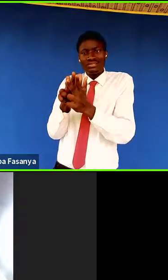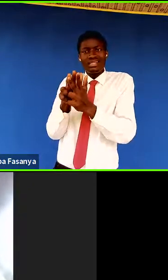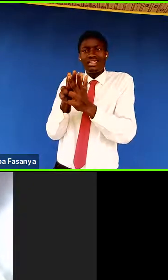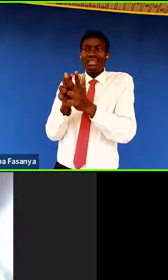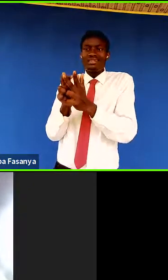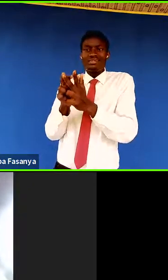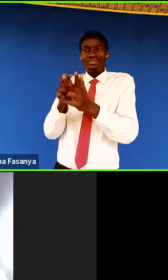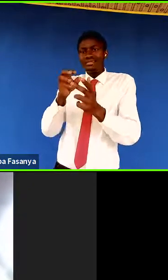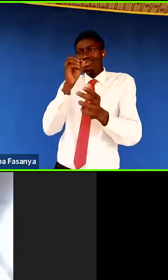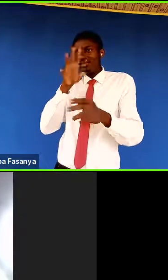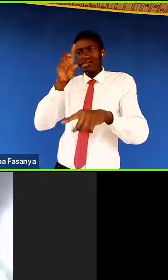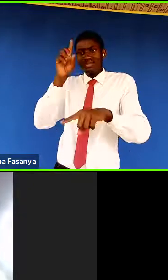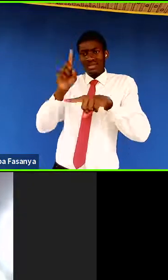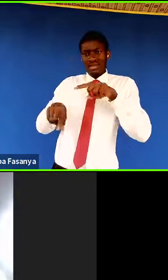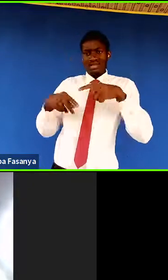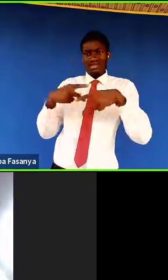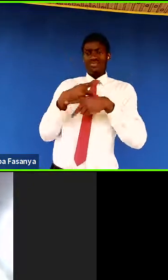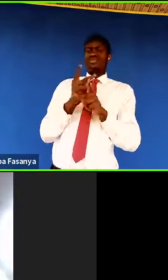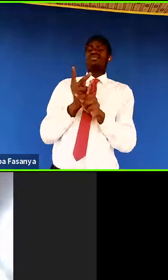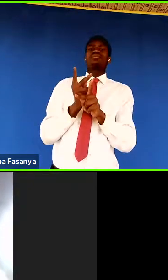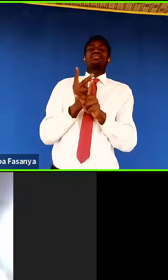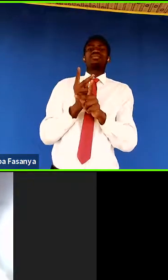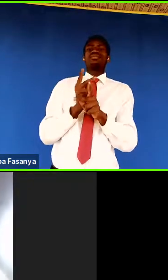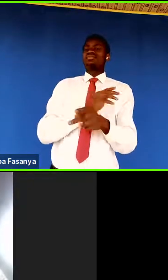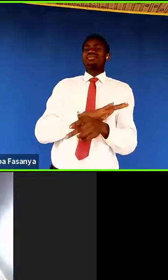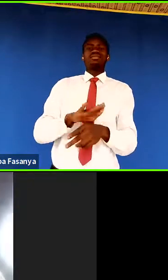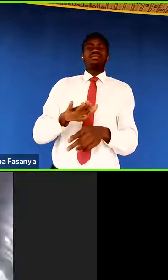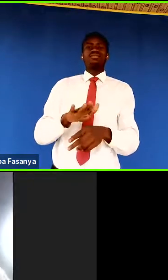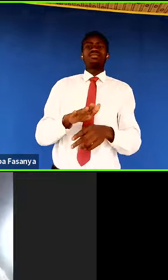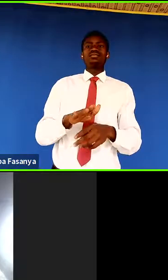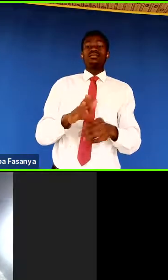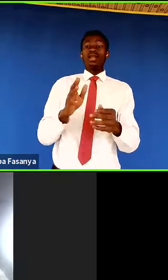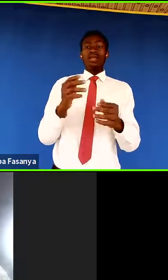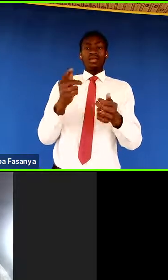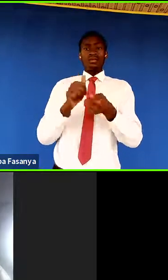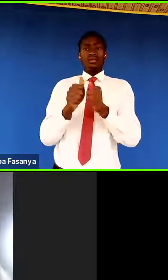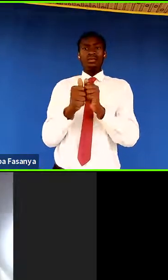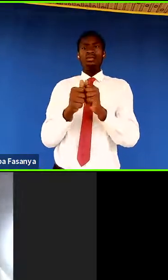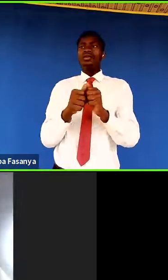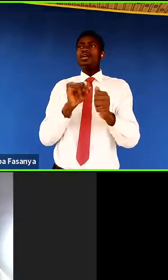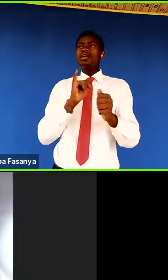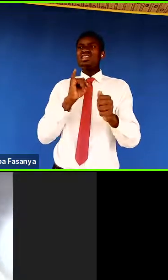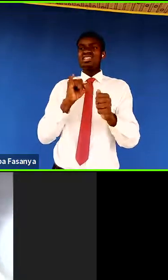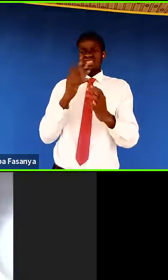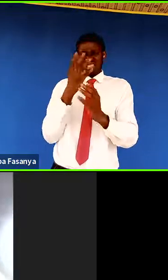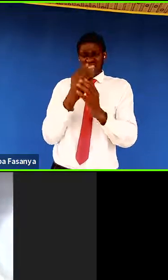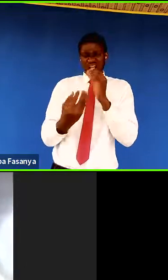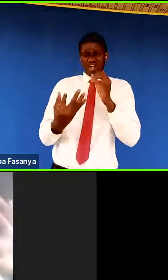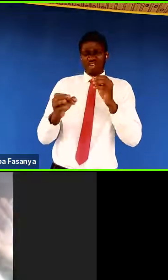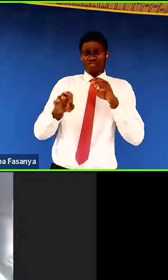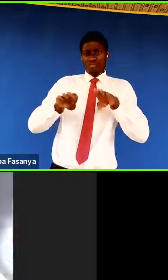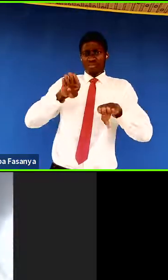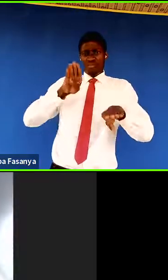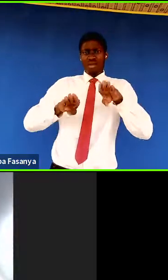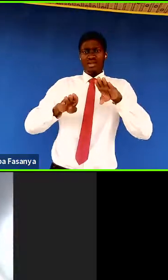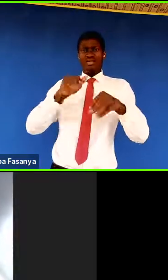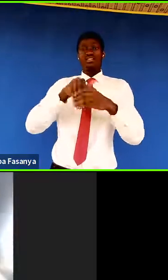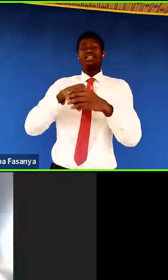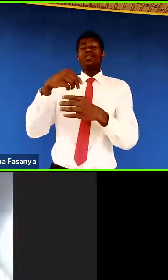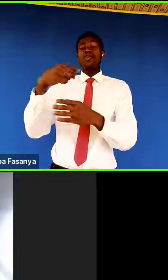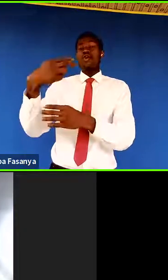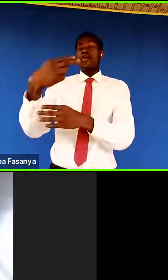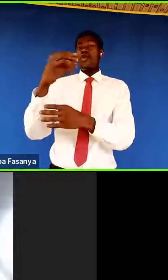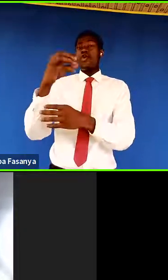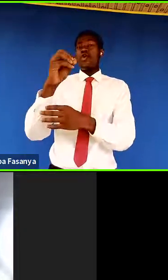is polycystic ovarian syndrome, where there's actually an imbalance in the hormones. And as a result of this